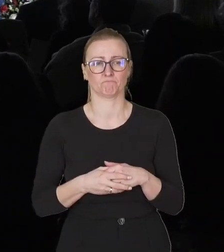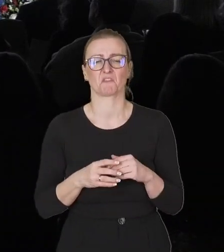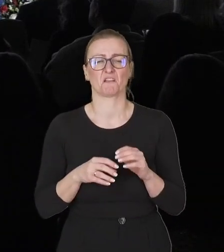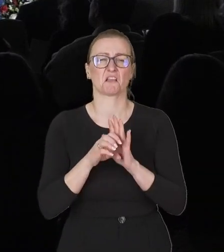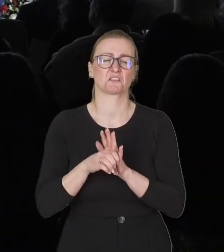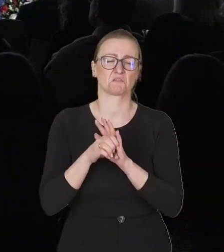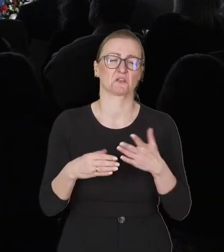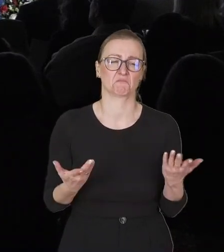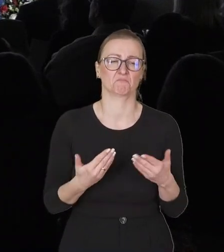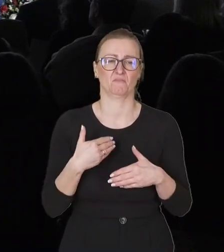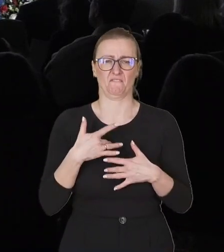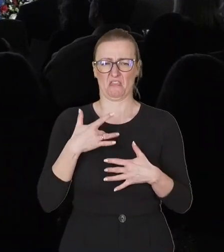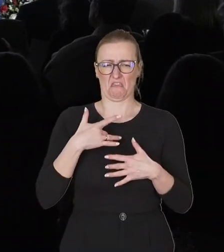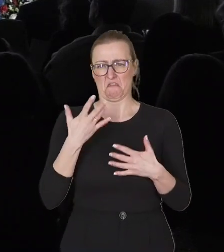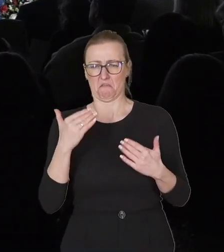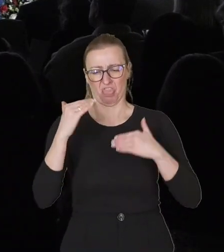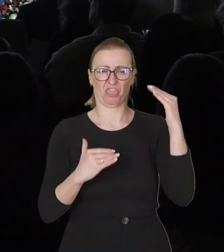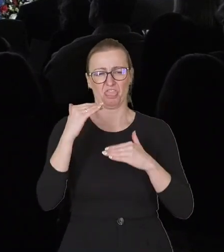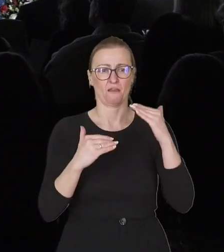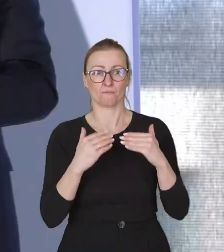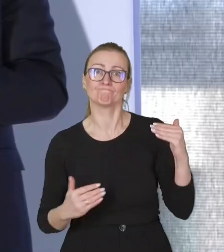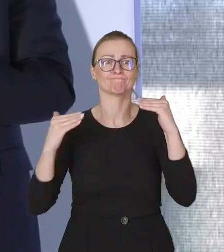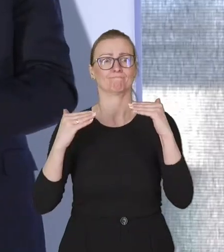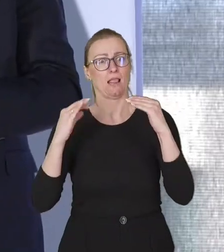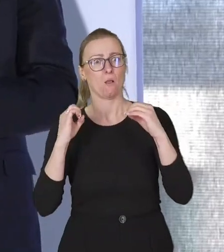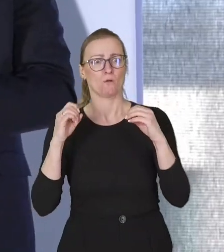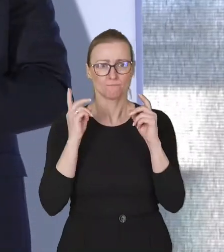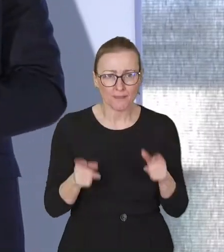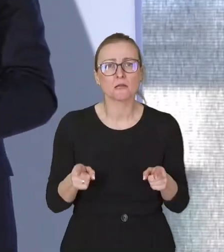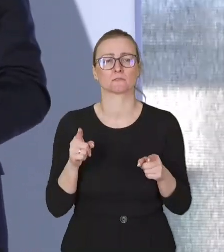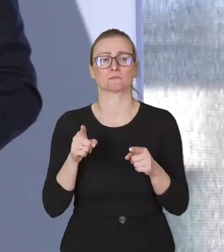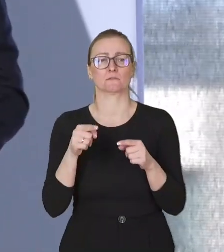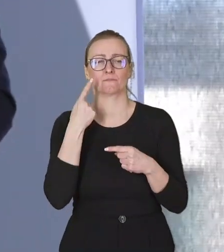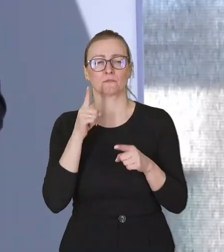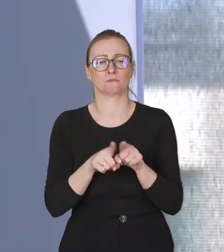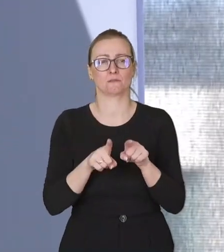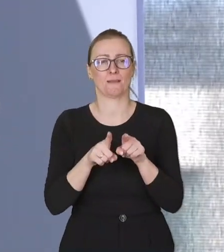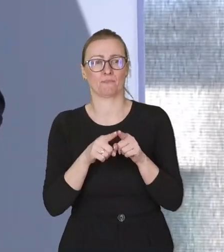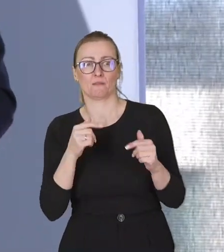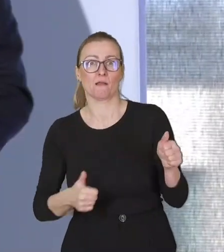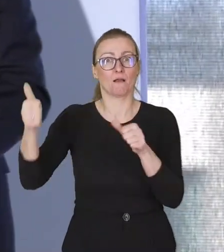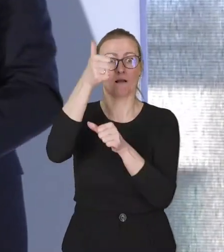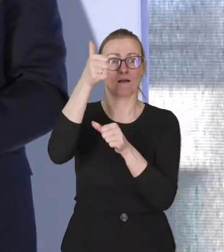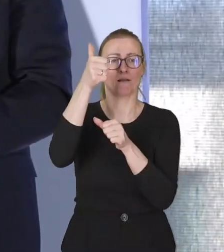regions which may hamper this prosperity. Positive effects of the cohesion